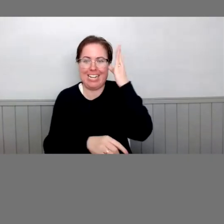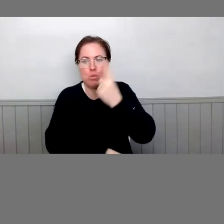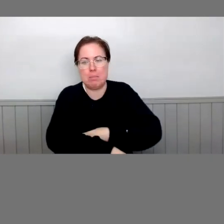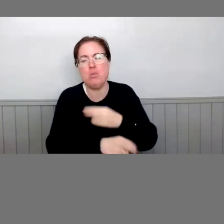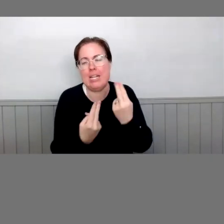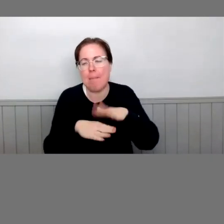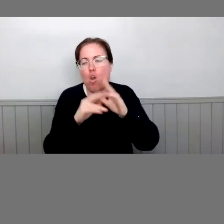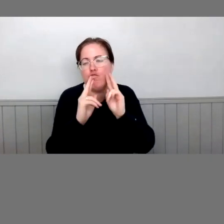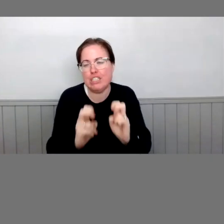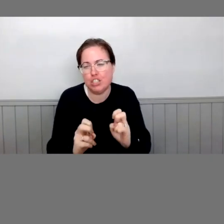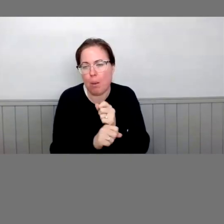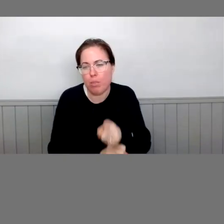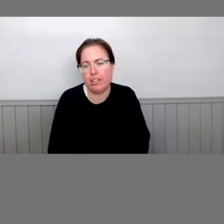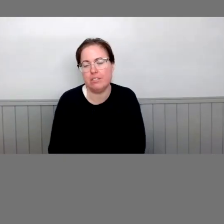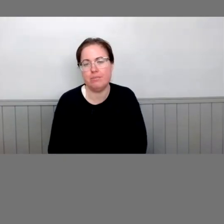needed on that one.